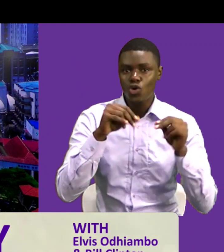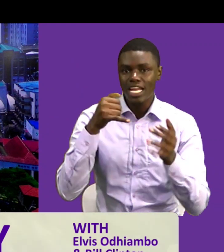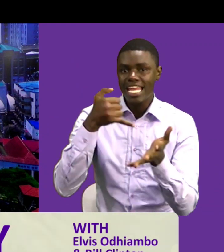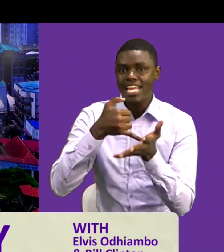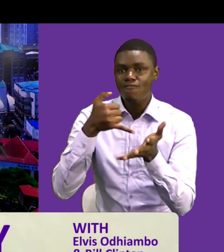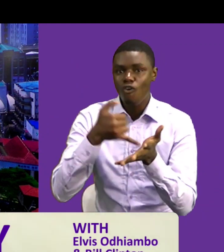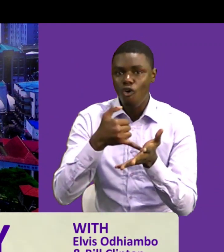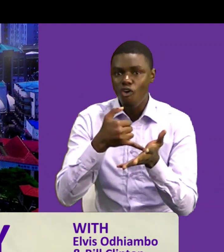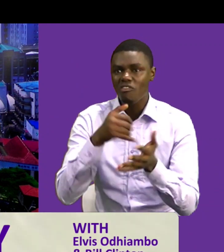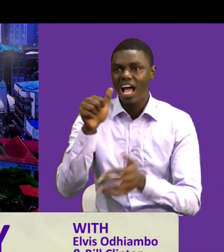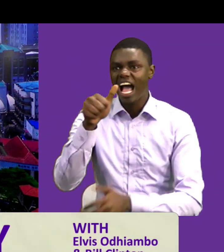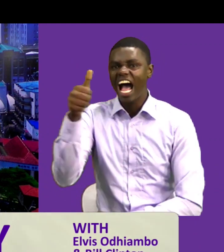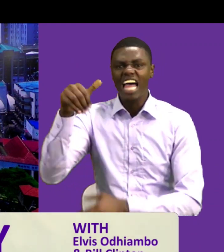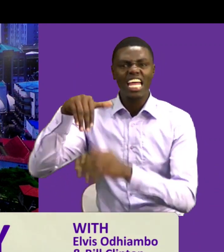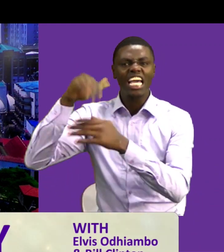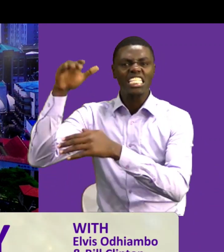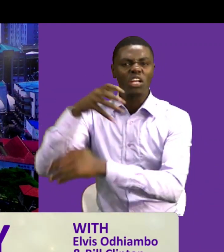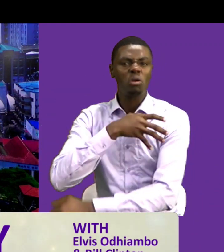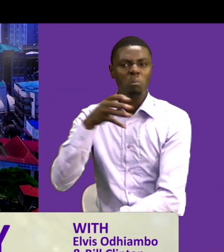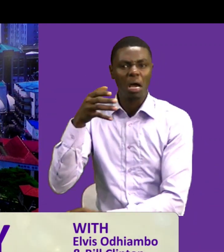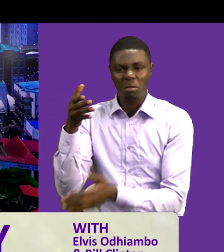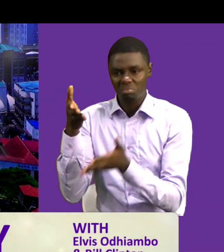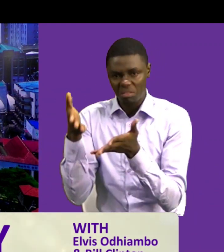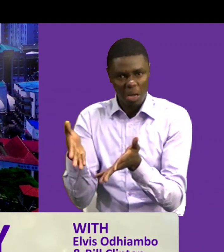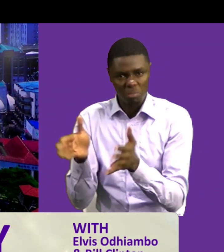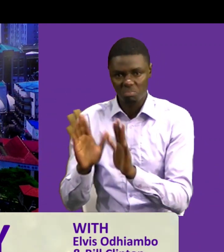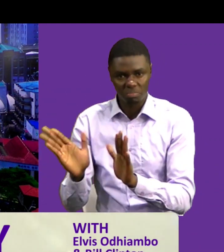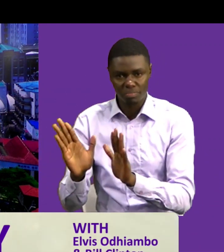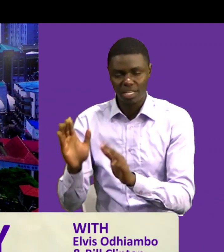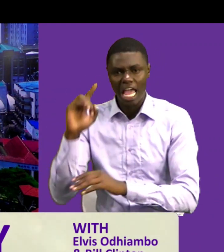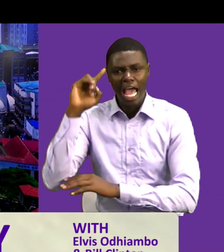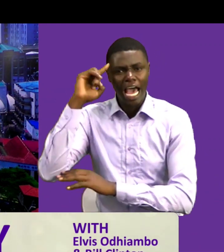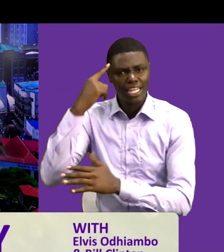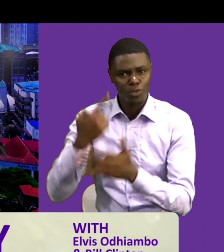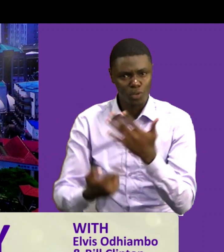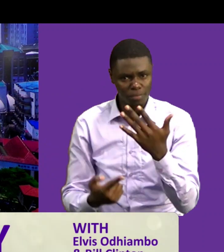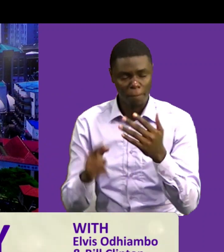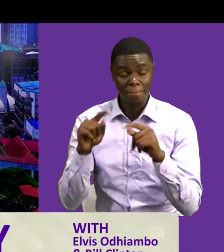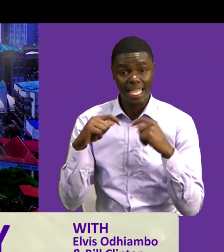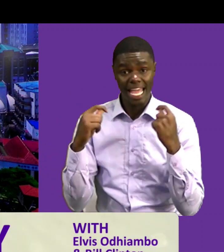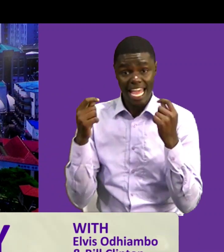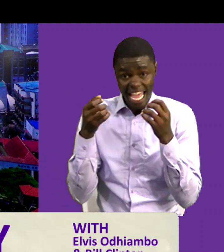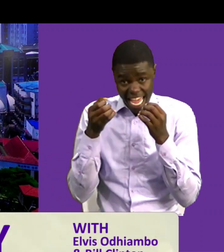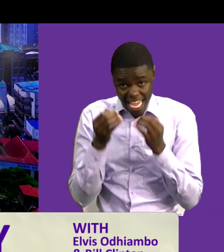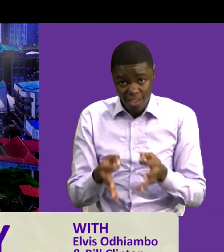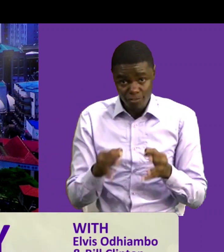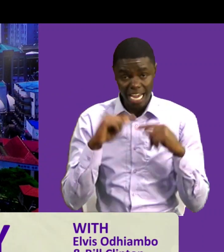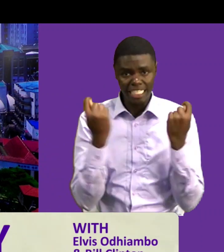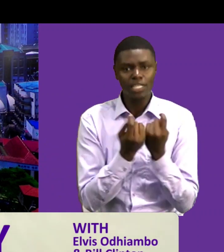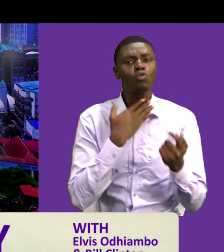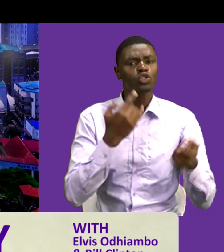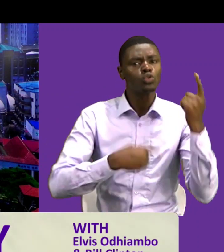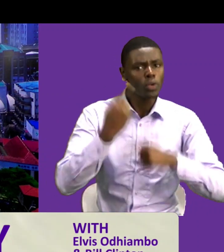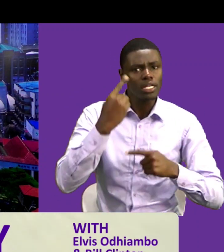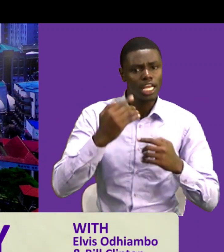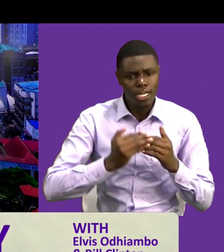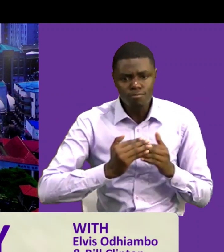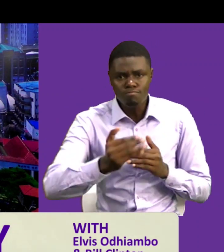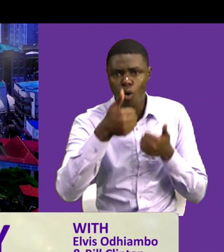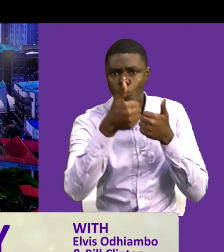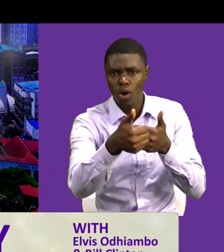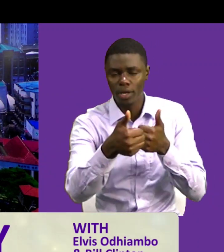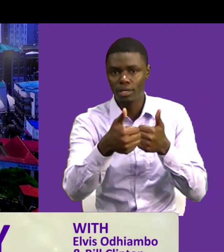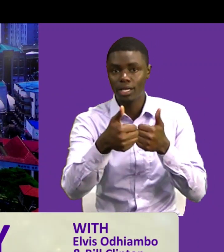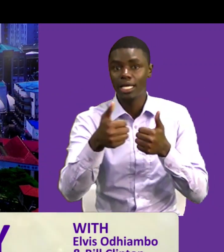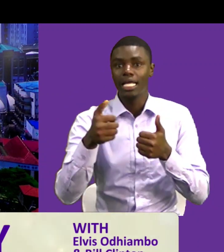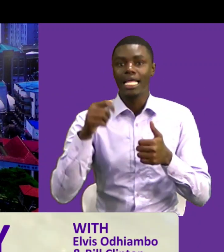involve other external powers at this point. I think a team, if it wants to win and go somewhere,